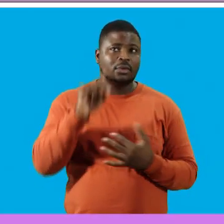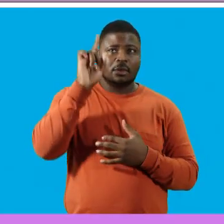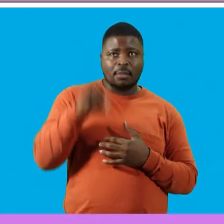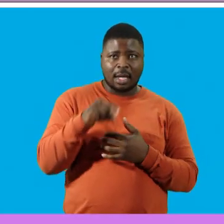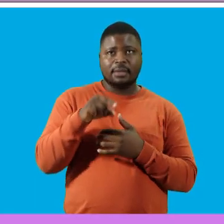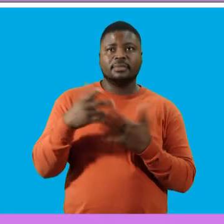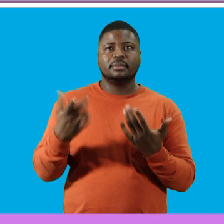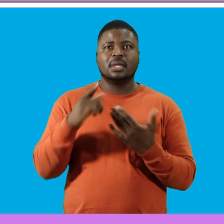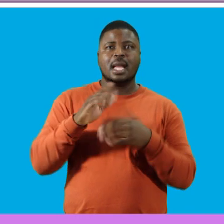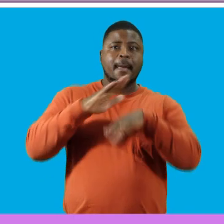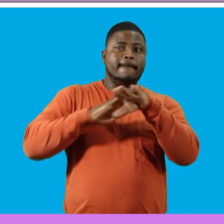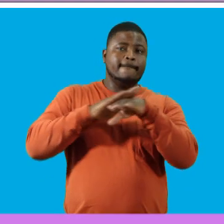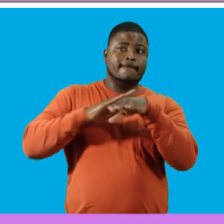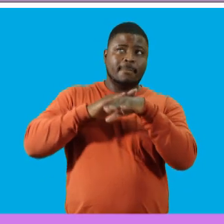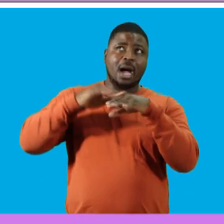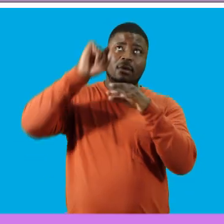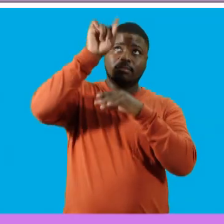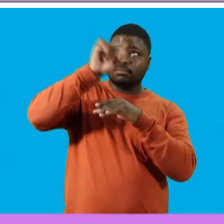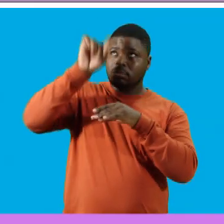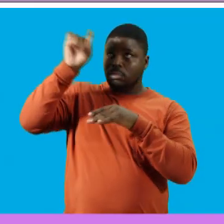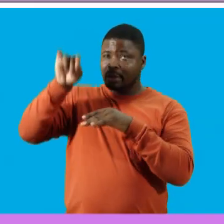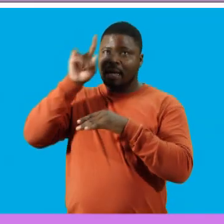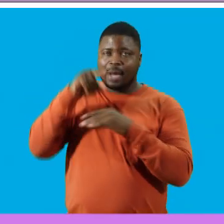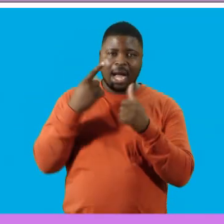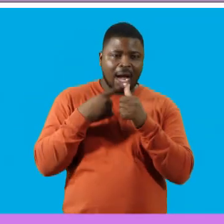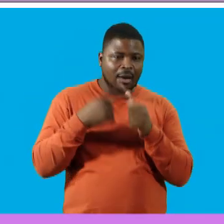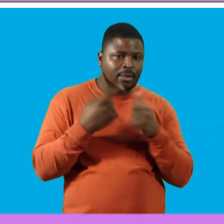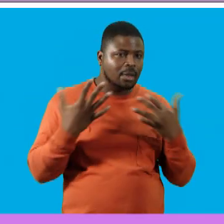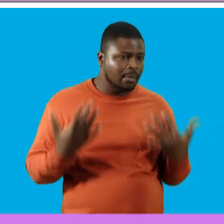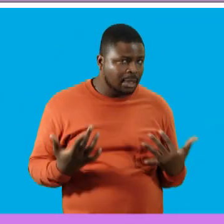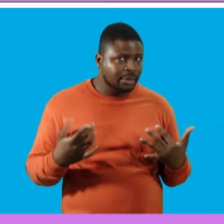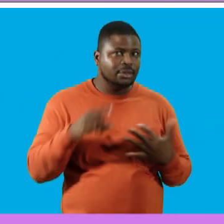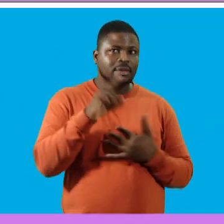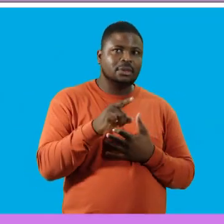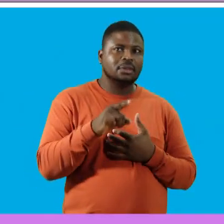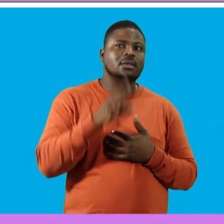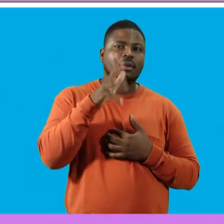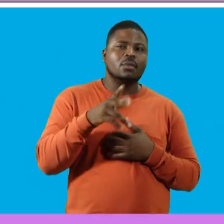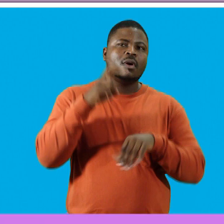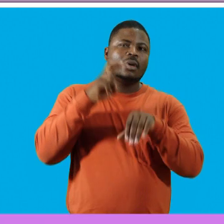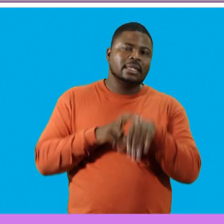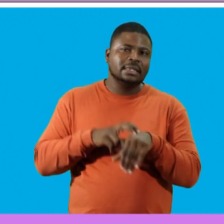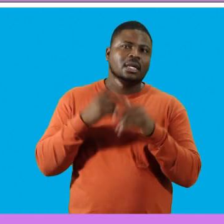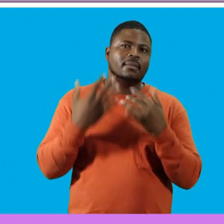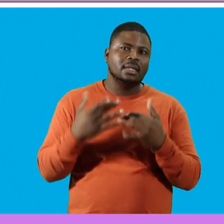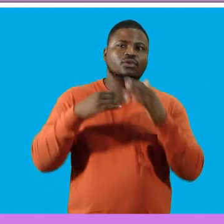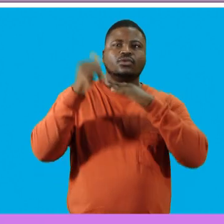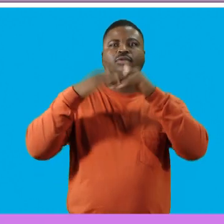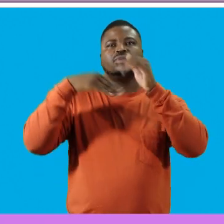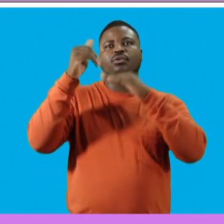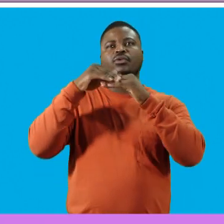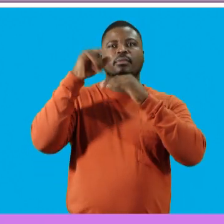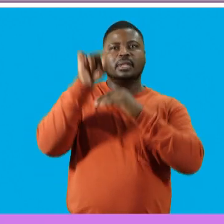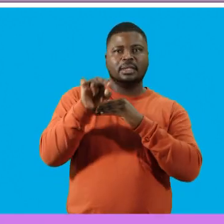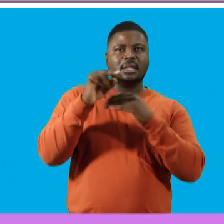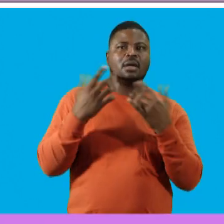need to calculate the brown part of the block, the volume. How much wood will they need